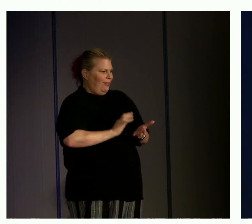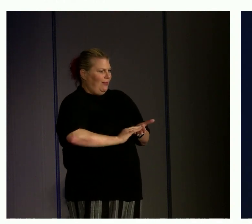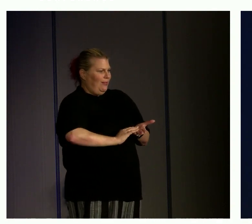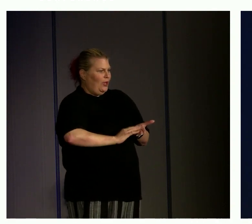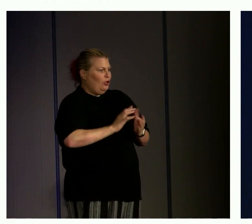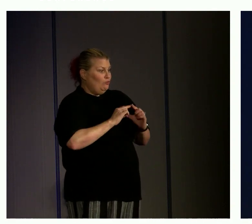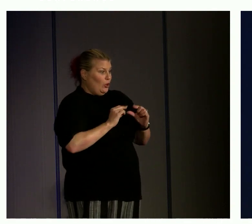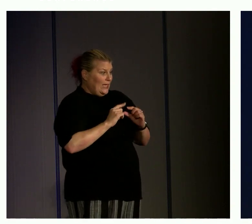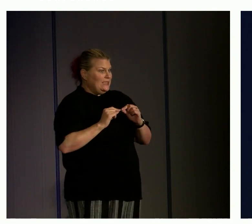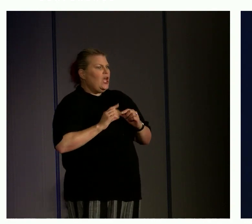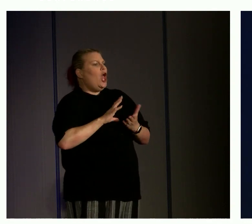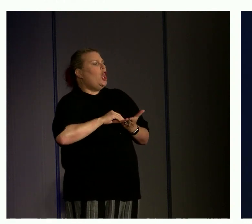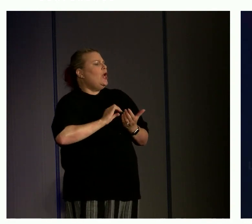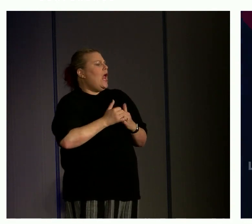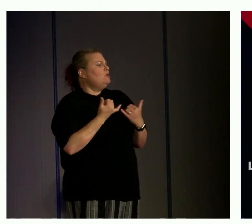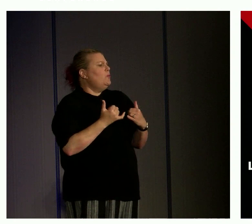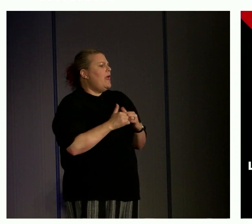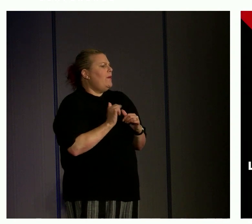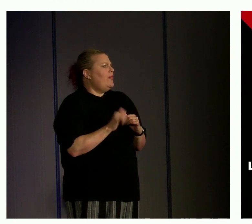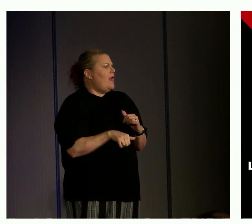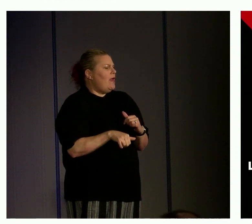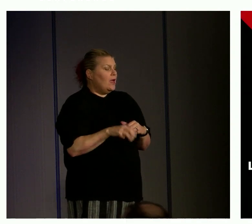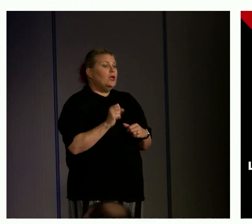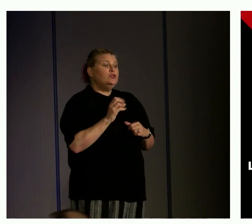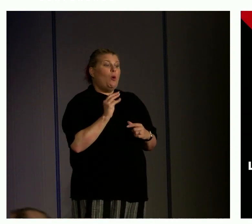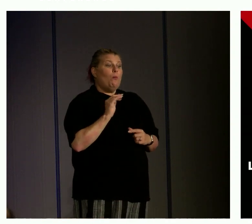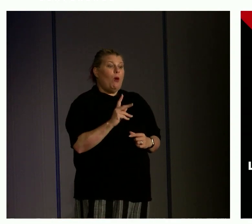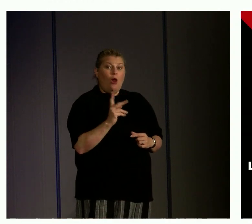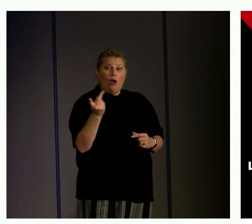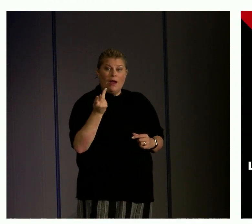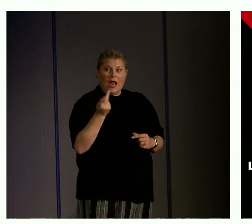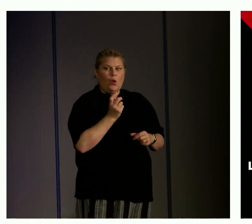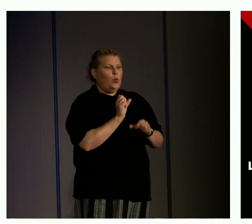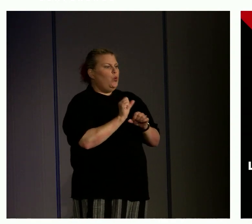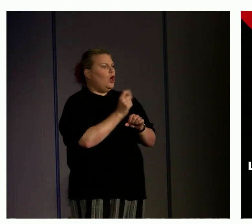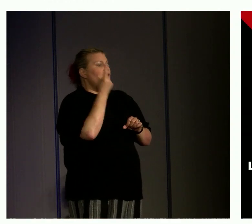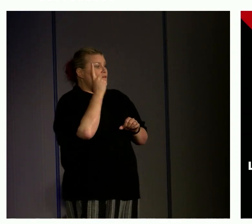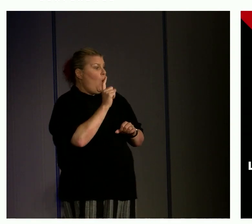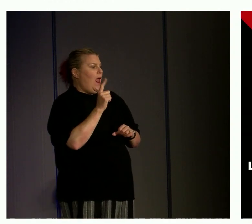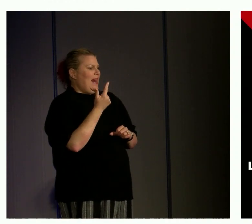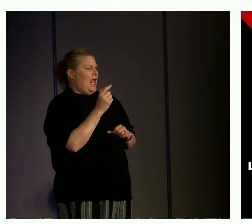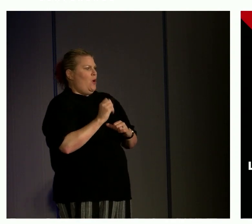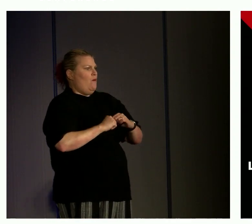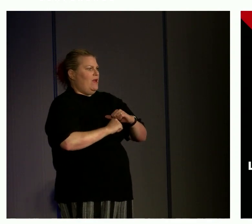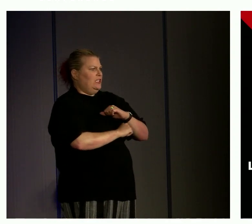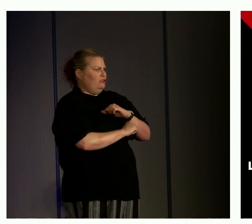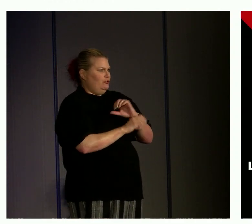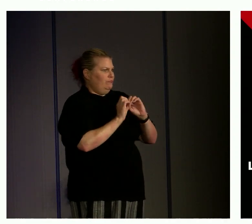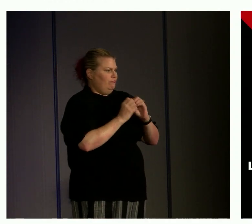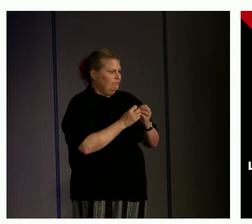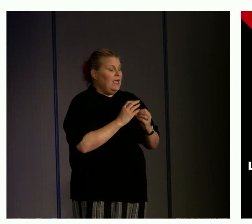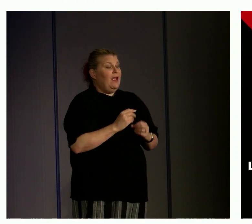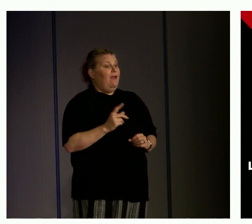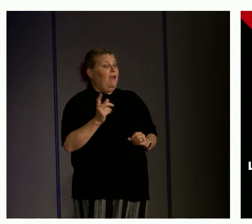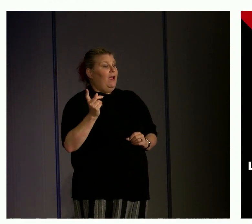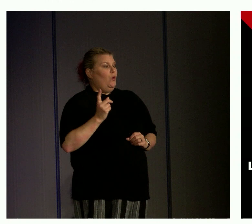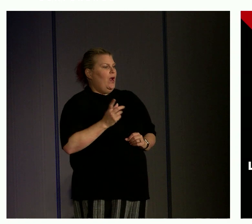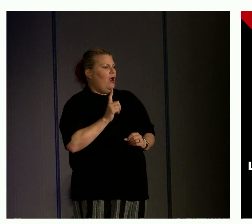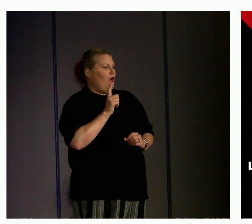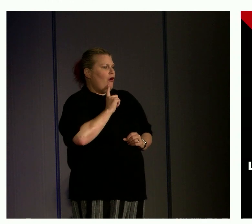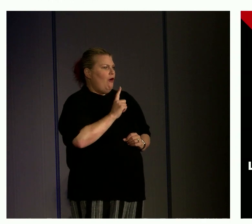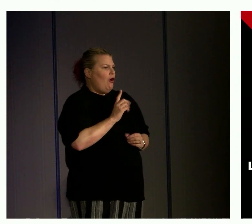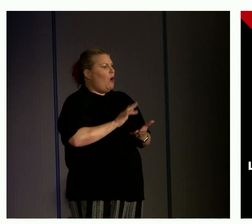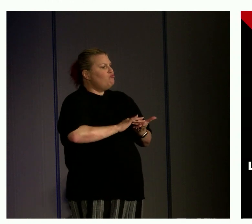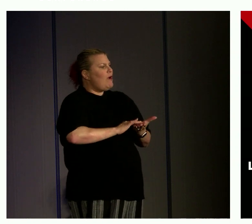through play with LEGO Braille Bricks. So Mark and I, we work for the LEGO Foundation as Braille experts, and